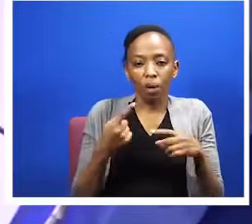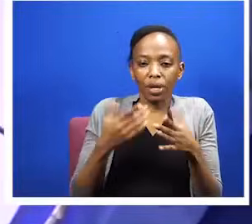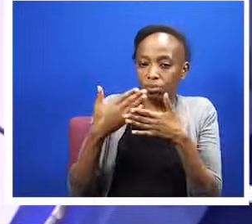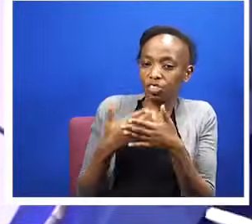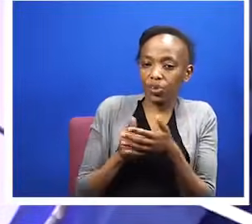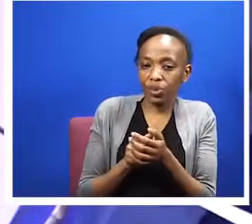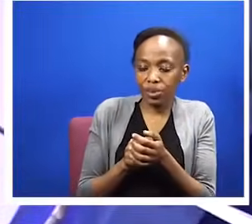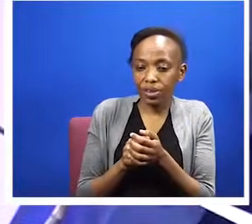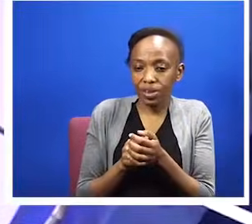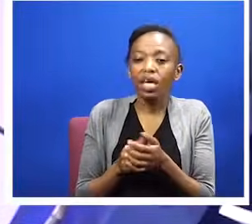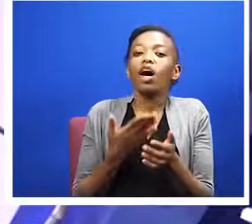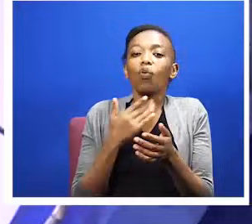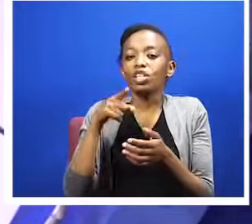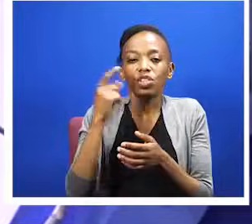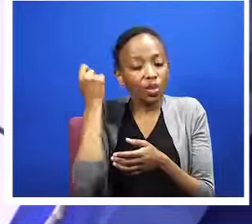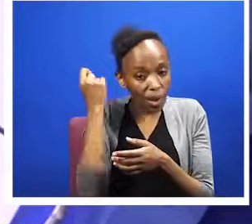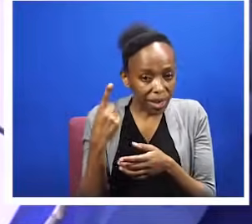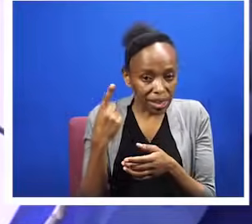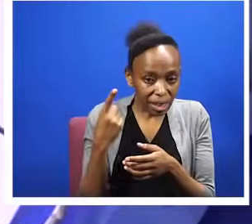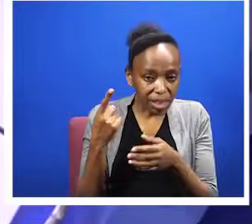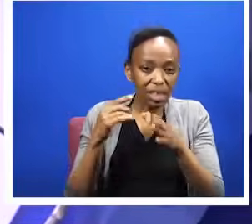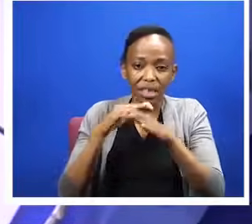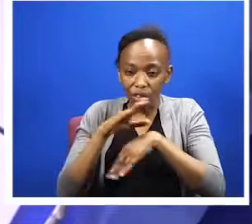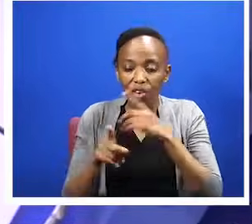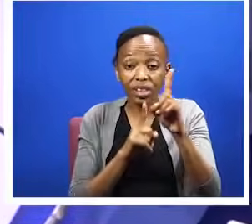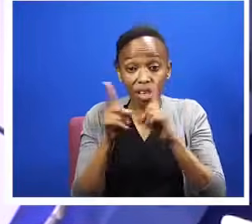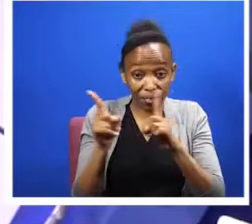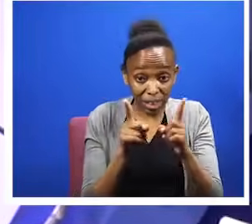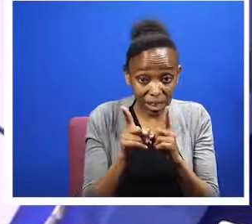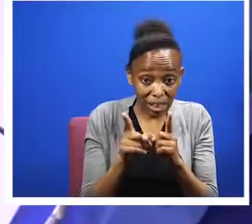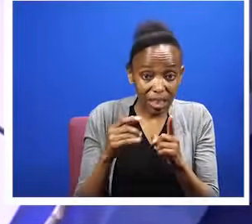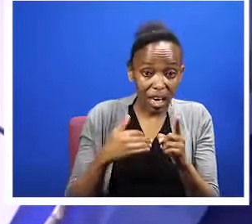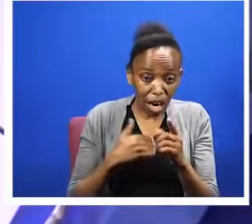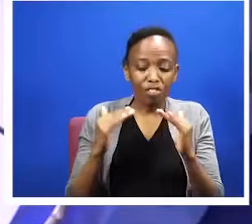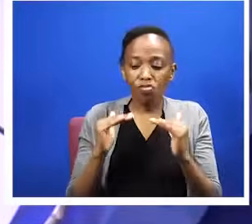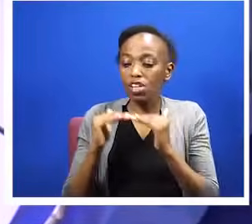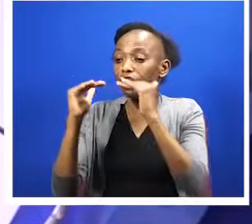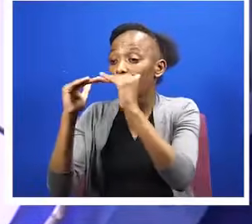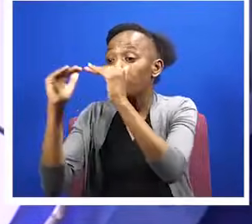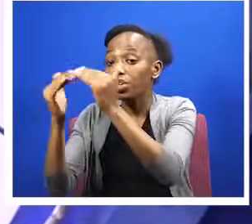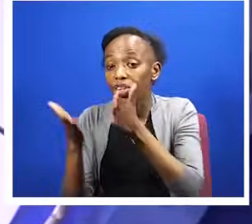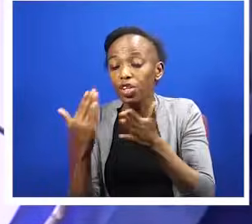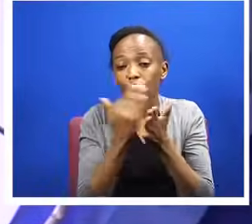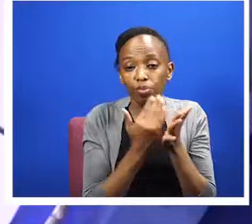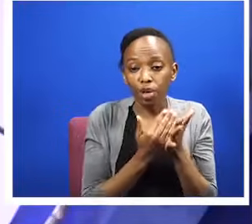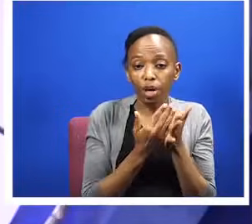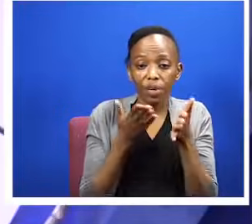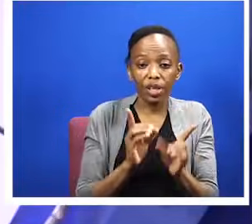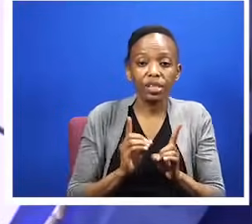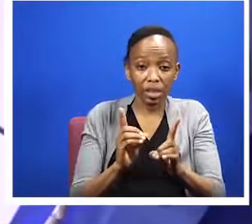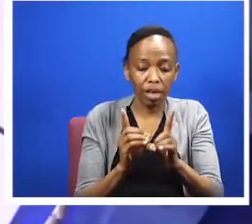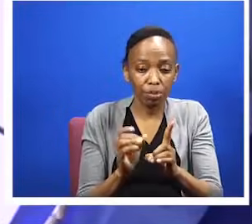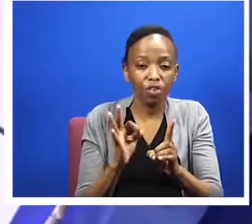that, I just want you to understand, in every safari or every journey, there are stages. So in this program of discipleship of